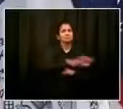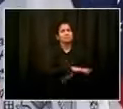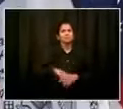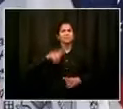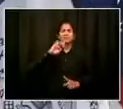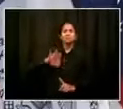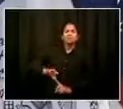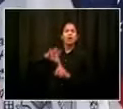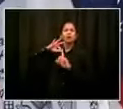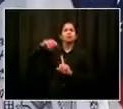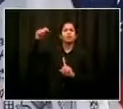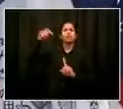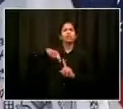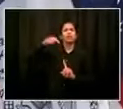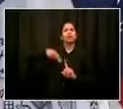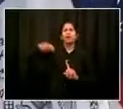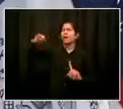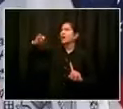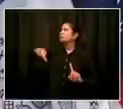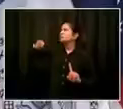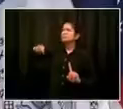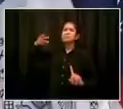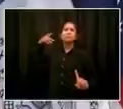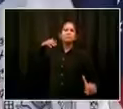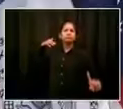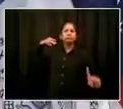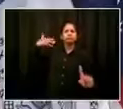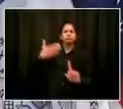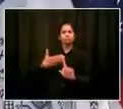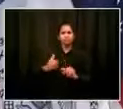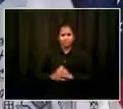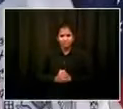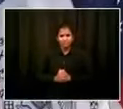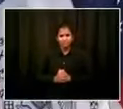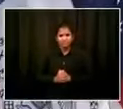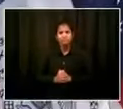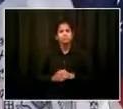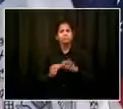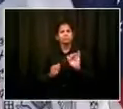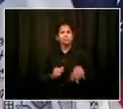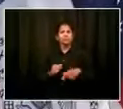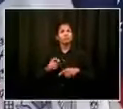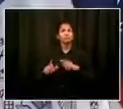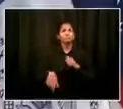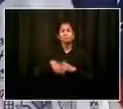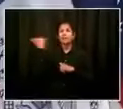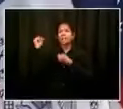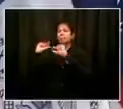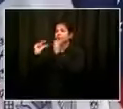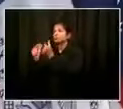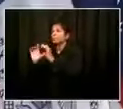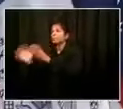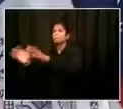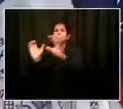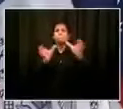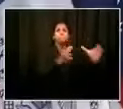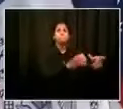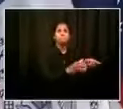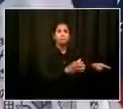made. But the normal process continues for anyone who wants to apply. Go ahead, Commissioner. Why don't you outline